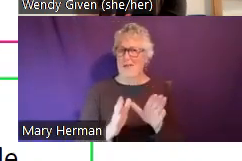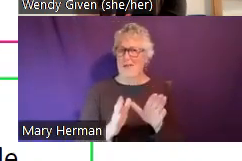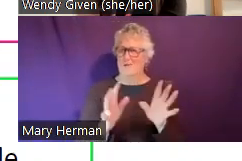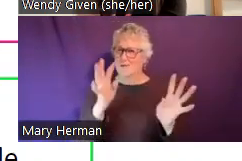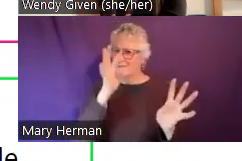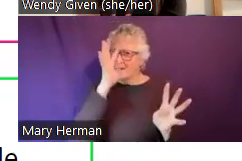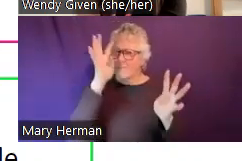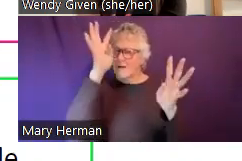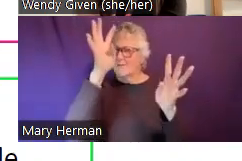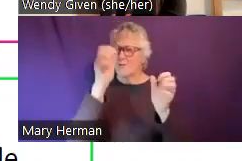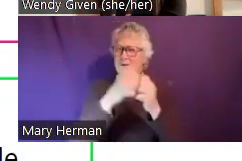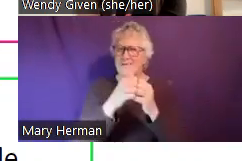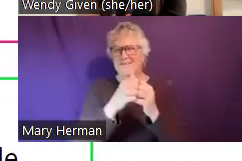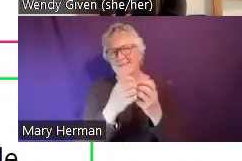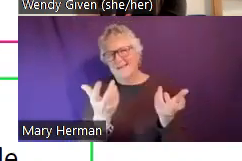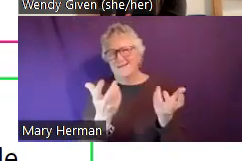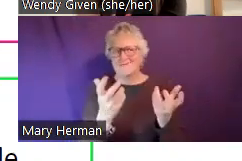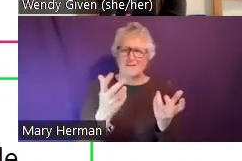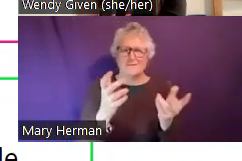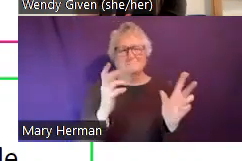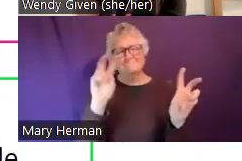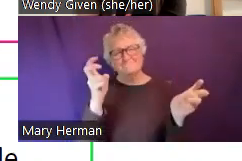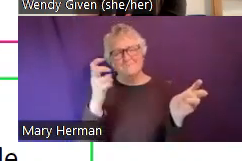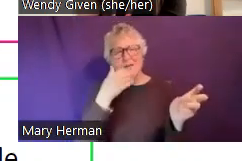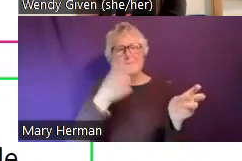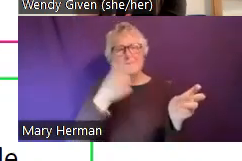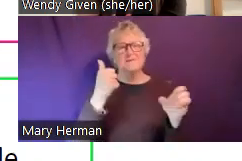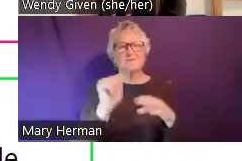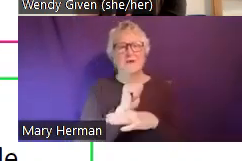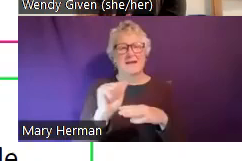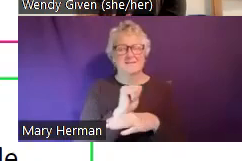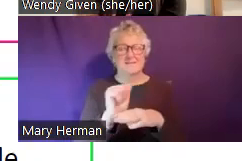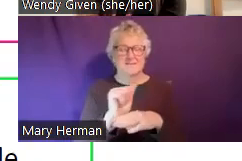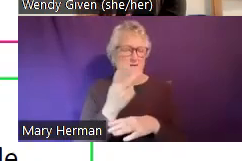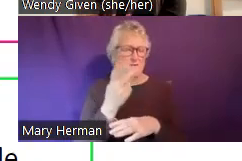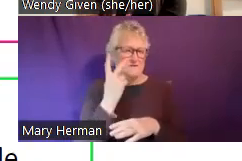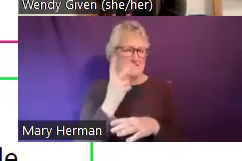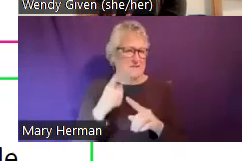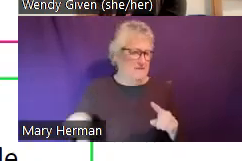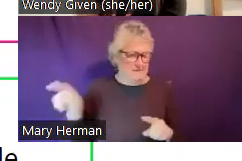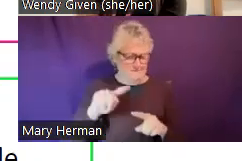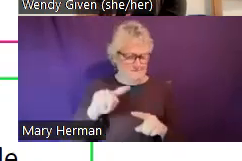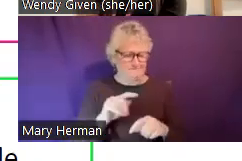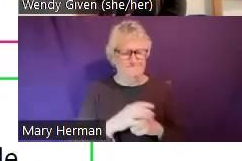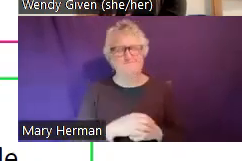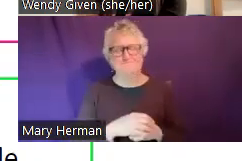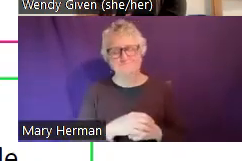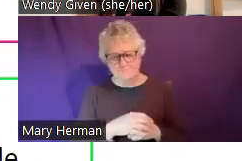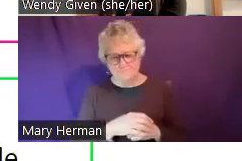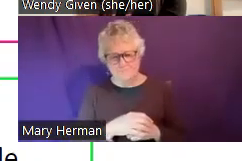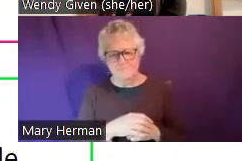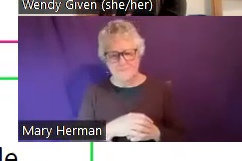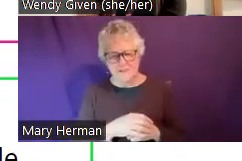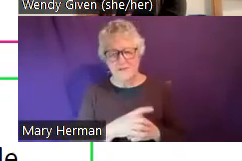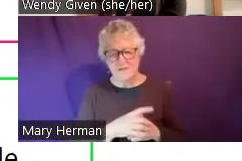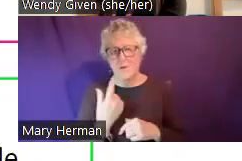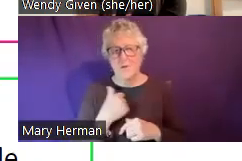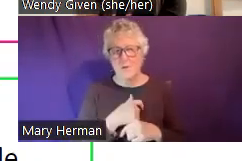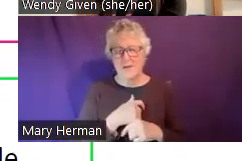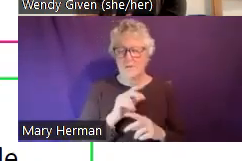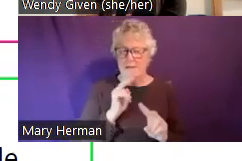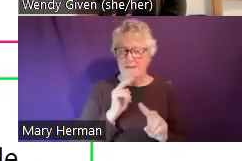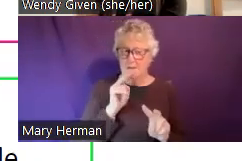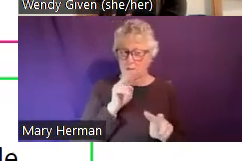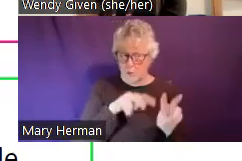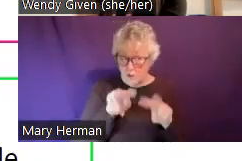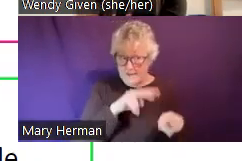of best practices we've seen out in the field. And so we're going to be looking at the past submissions to see